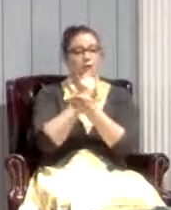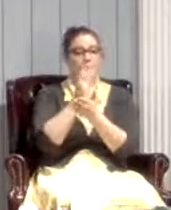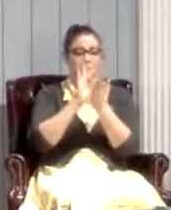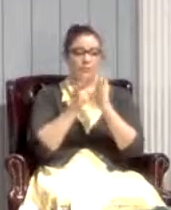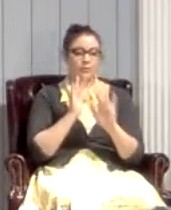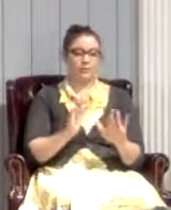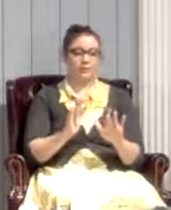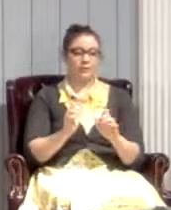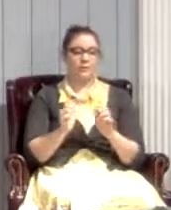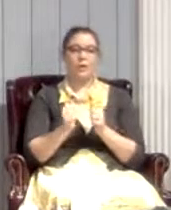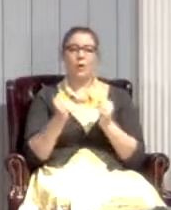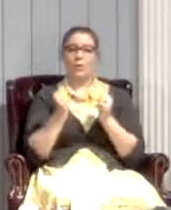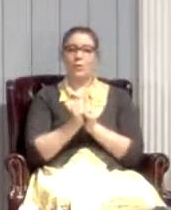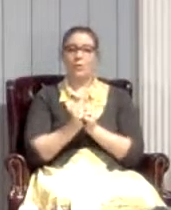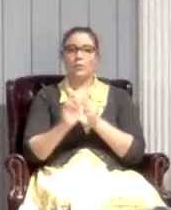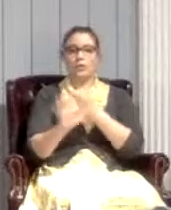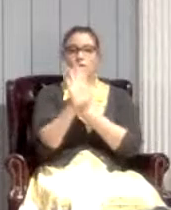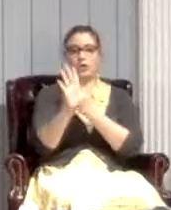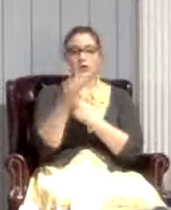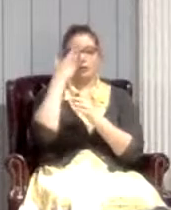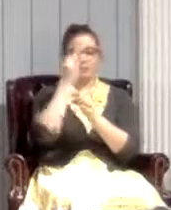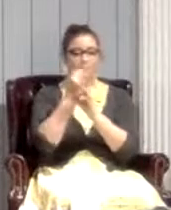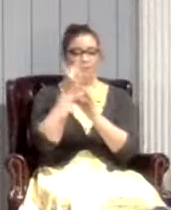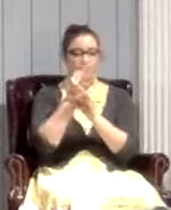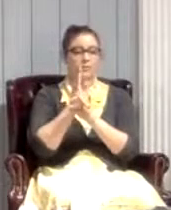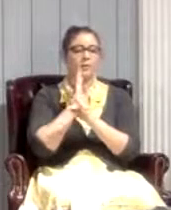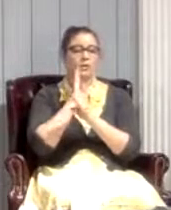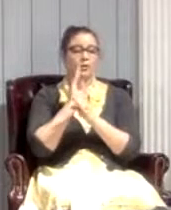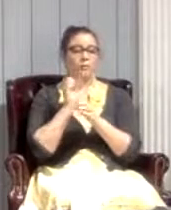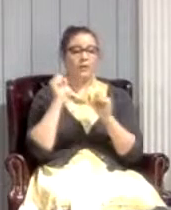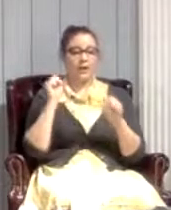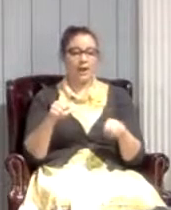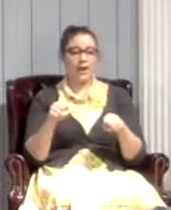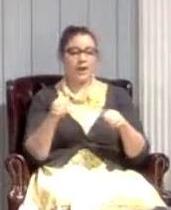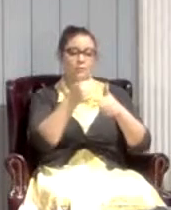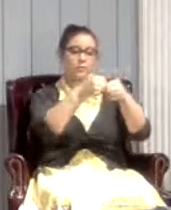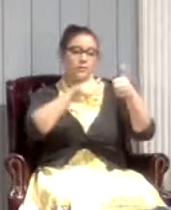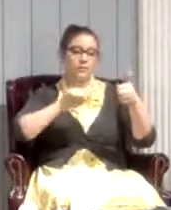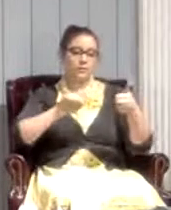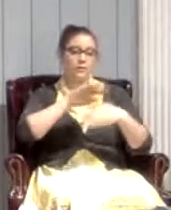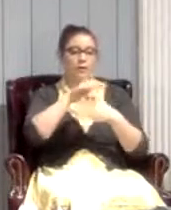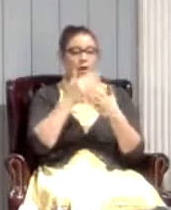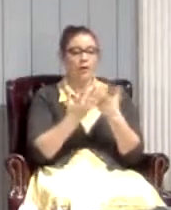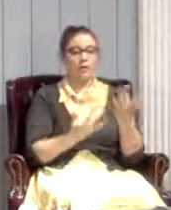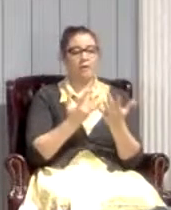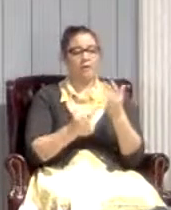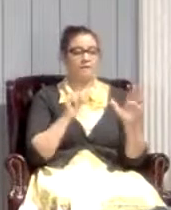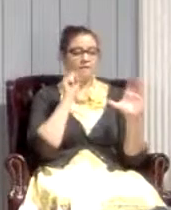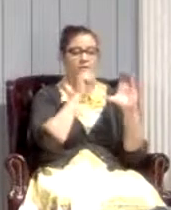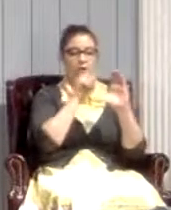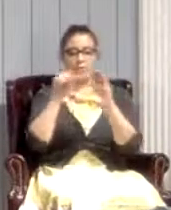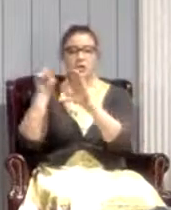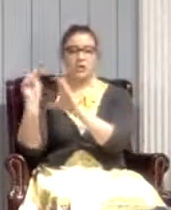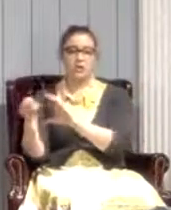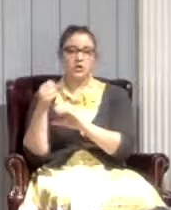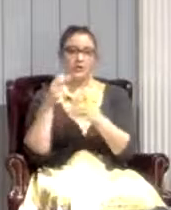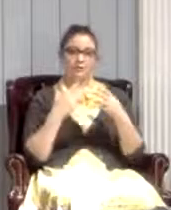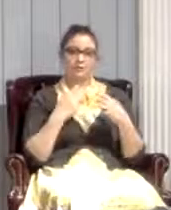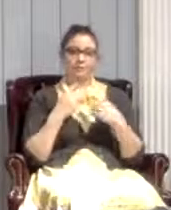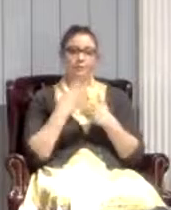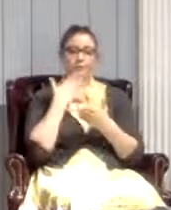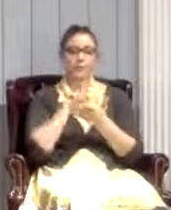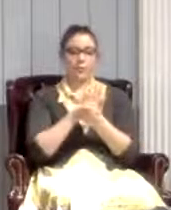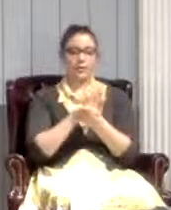all, taking the shield of faith, wherewith ye shall be able to quench all the fiery darts of the wicked, and take the helmet of salvation. Now, all that